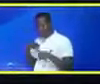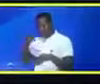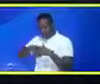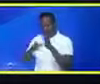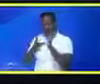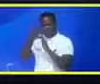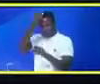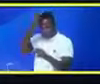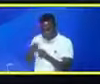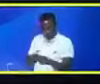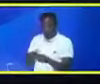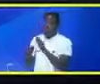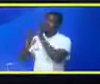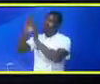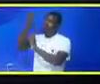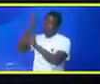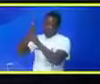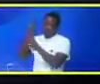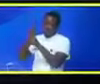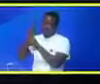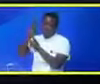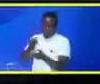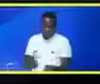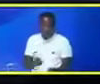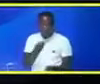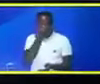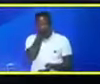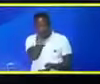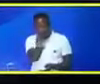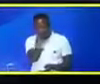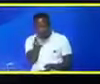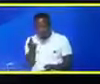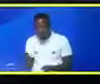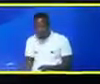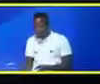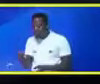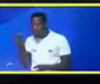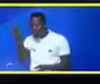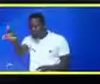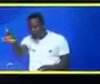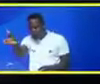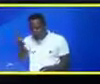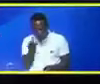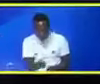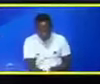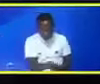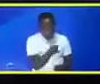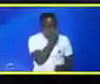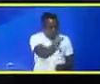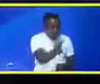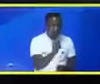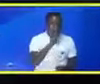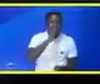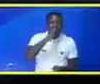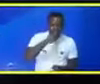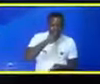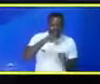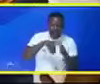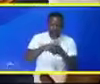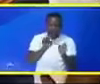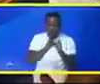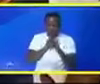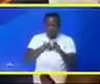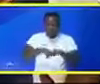Jesus, God is going to be handing to someone the secret, not just to open doors, but to keep them open.